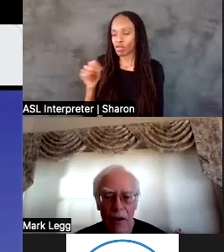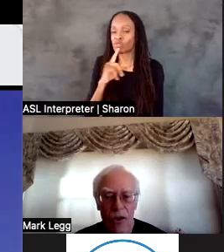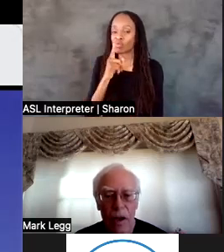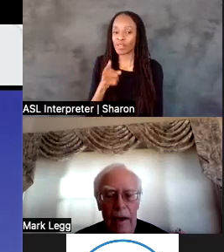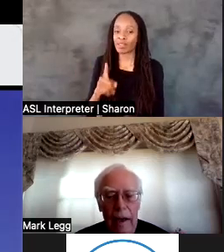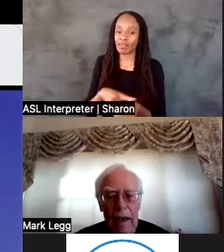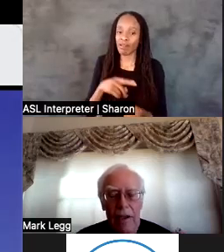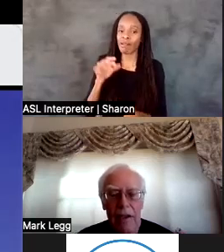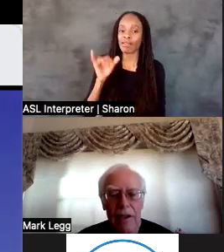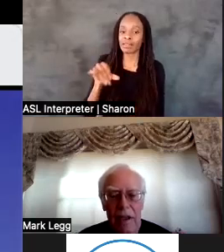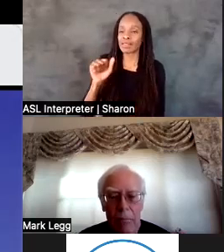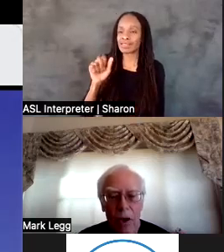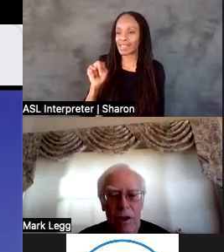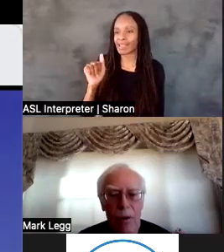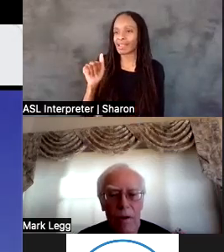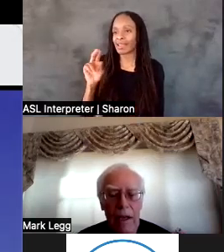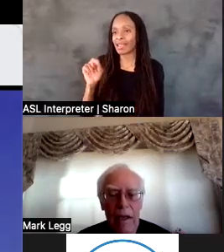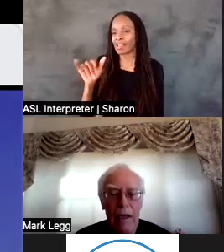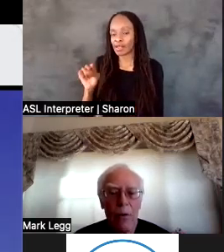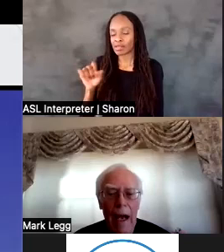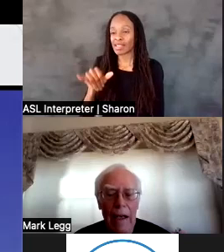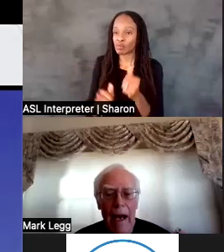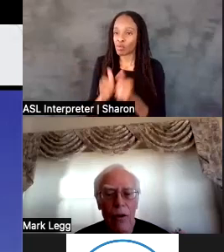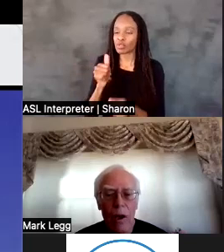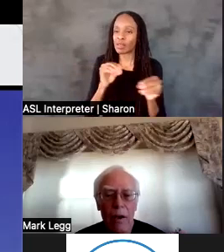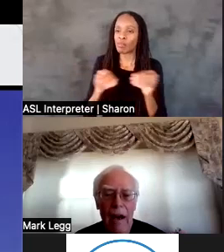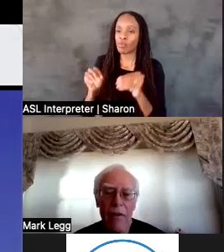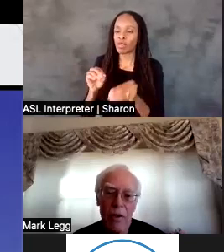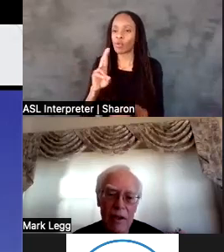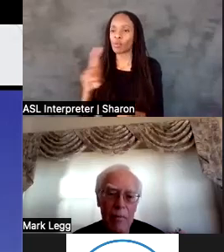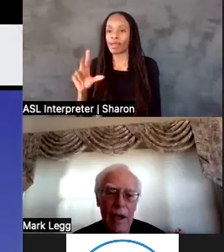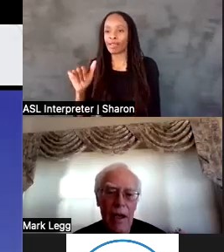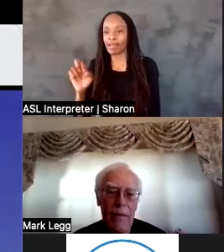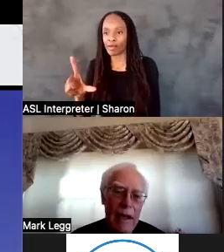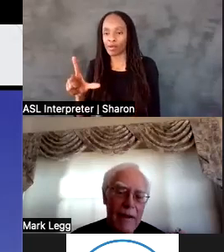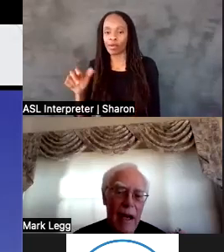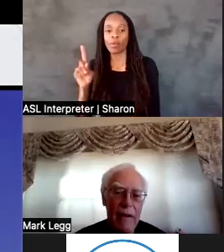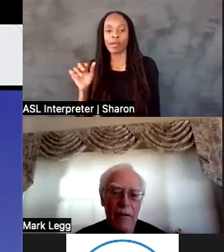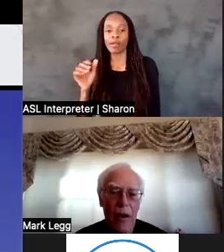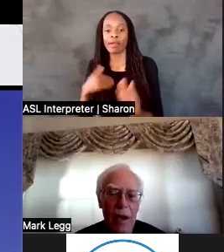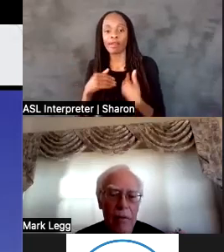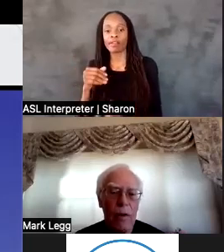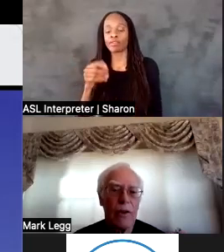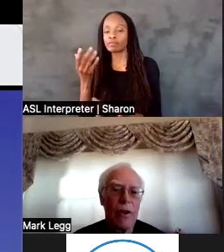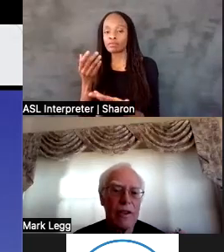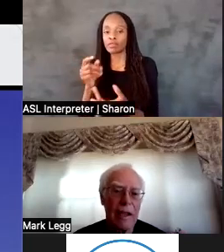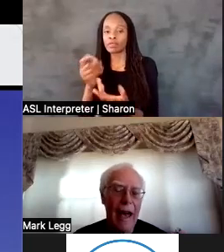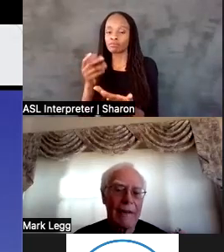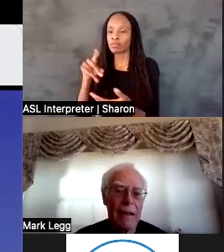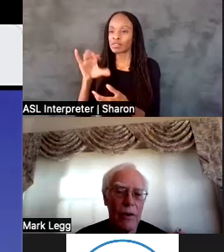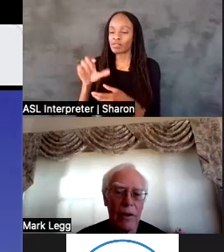of the offshore. You can see it's mostly moving the right lateral, where you have the Pacific plate on the left side of the fault, moving